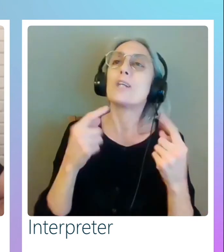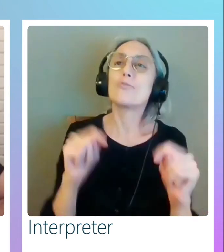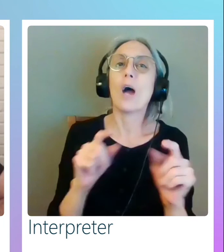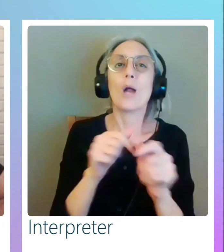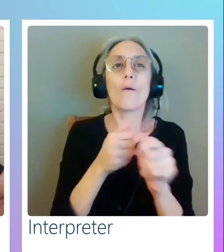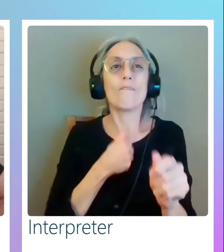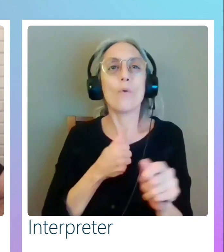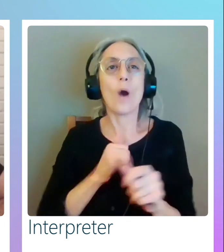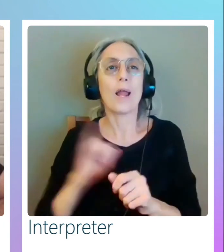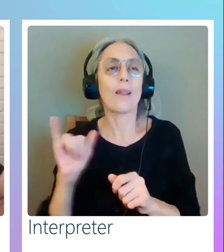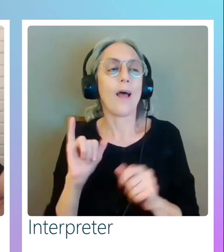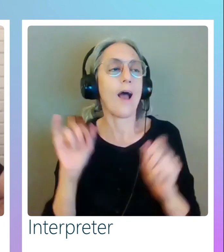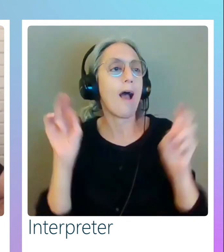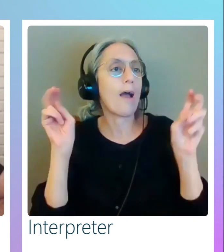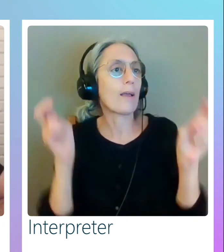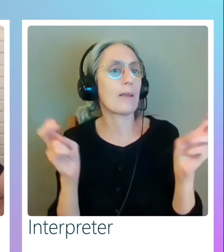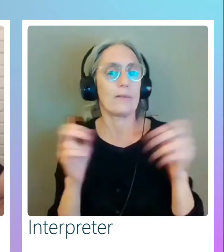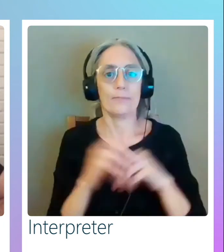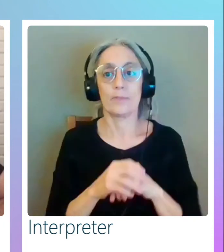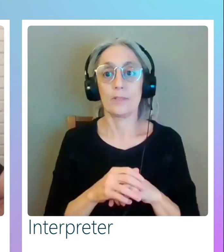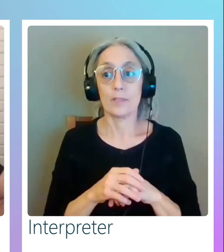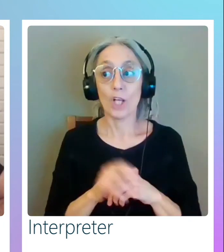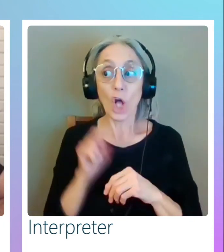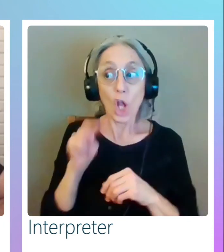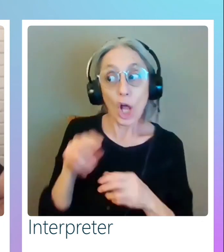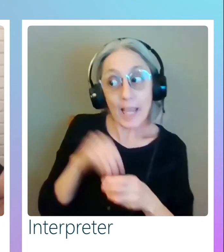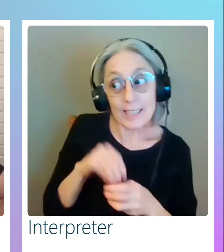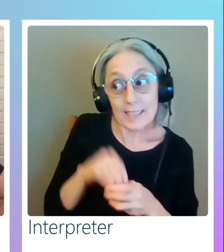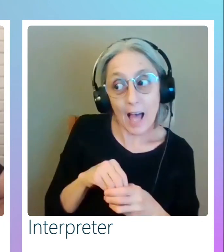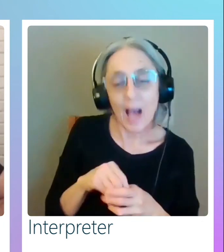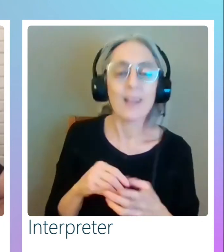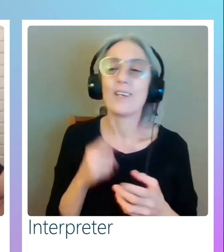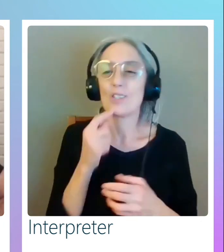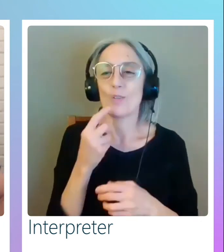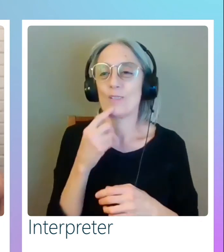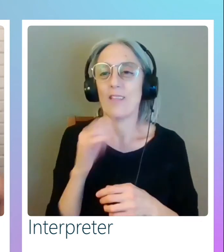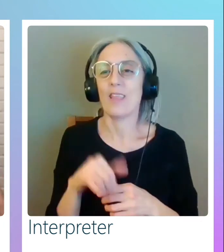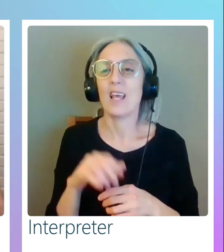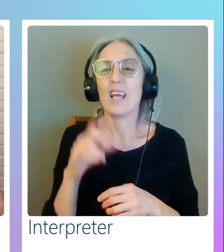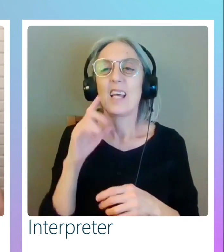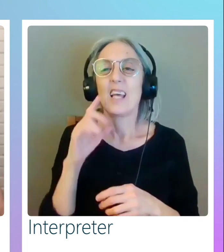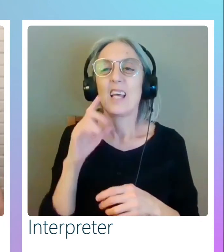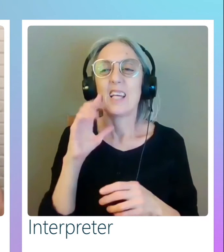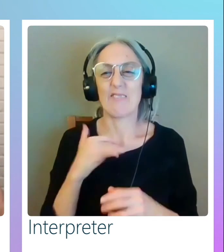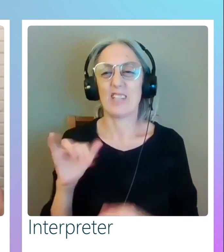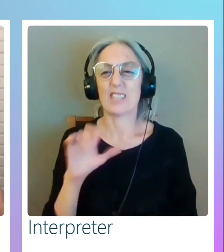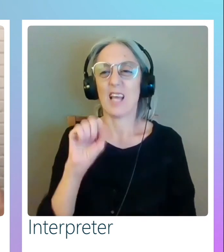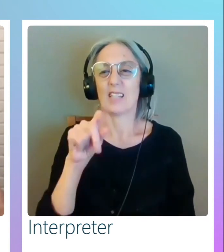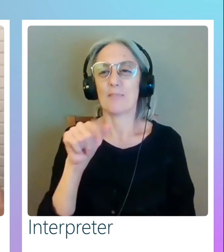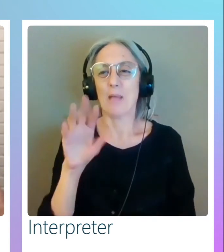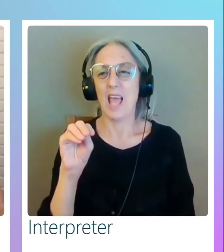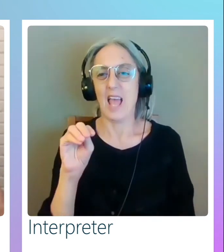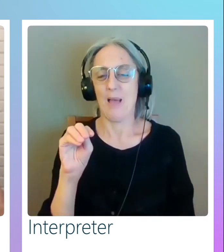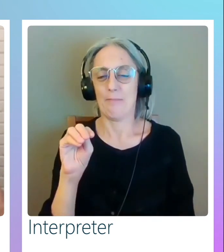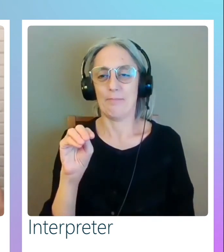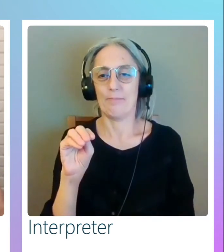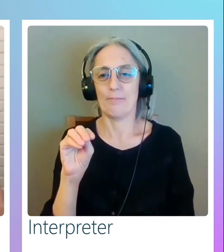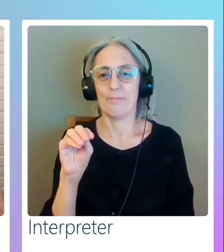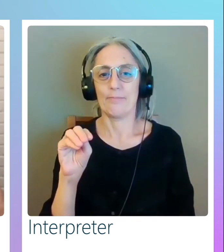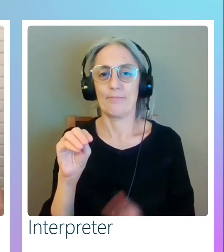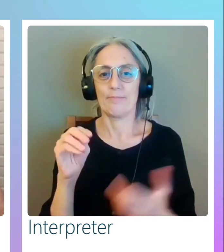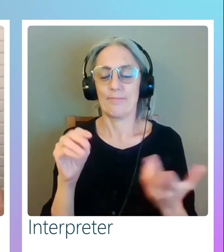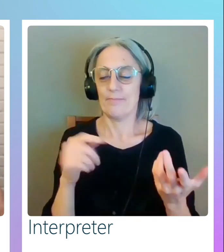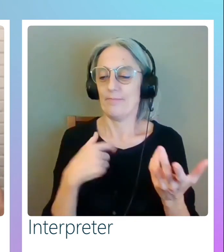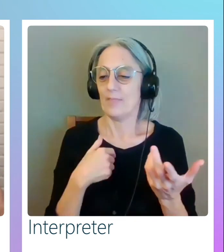like, look inside to find, let's stay away, because it sounds spammy, but it also like, we